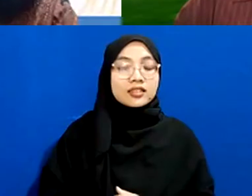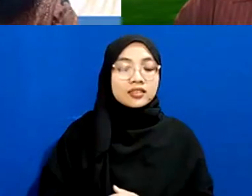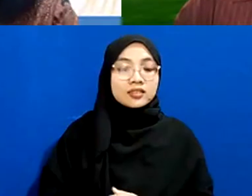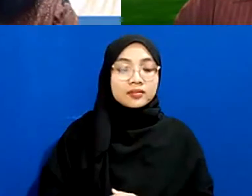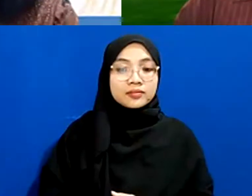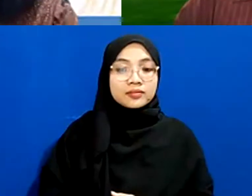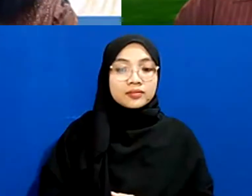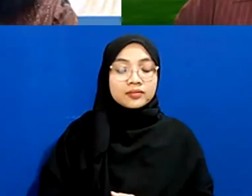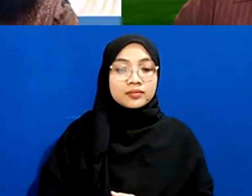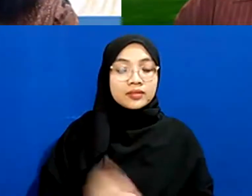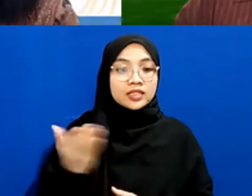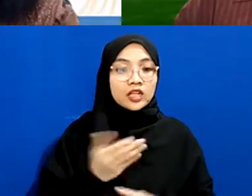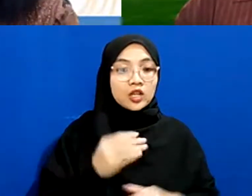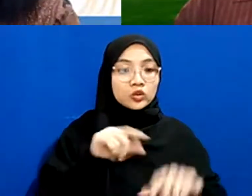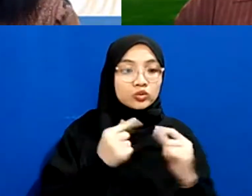Please, group 8.